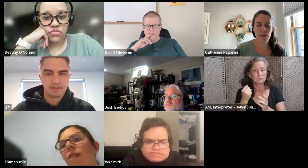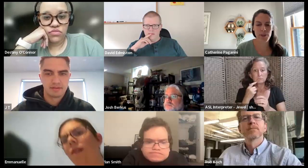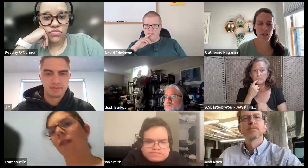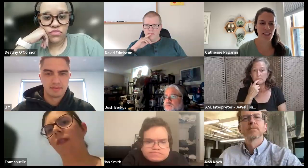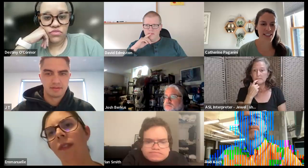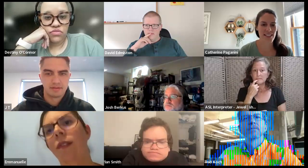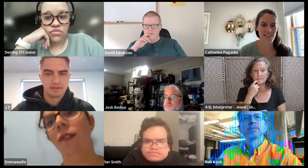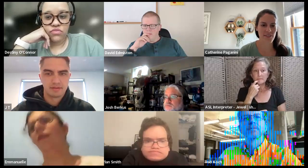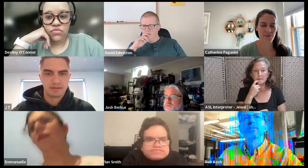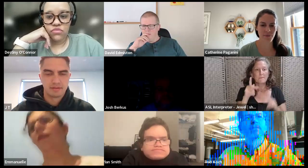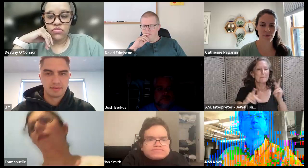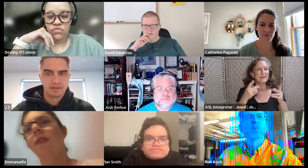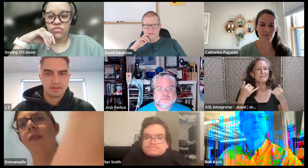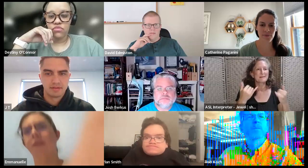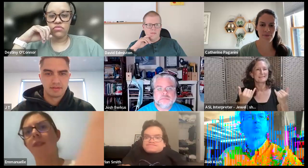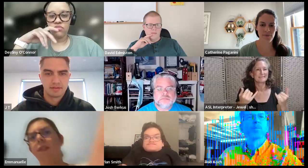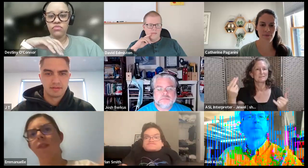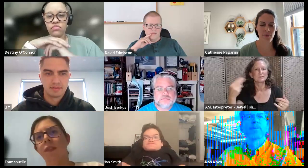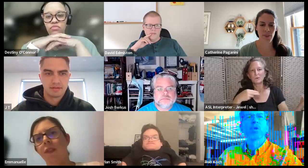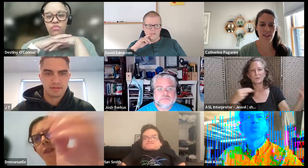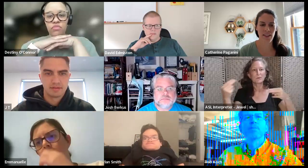I see people joining still.